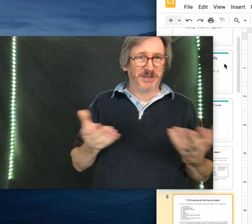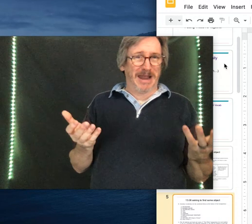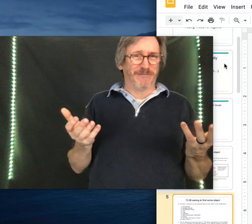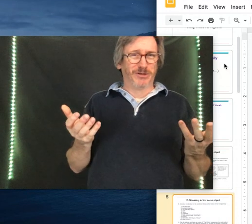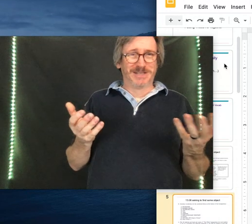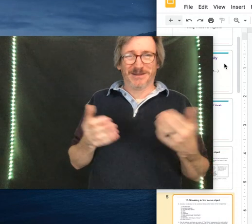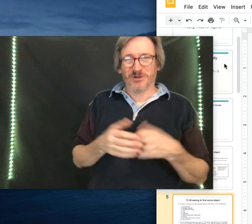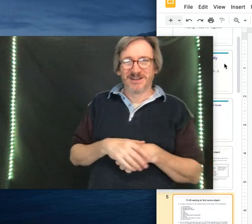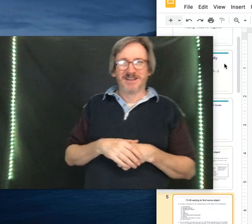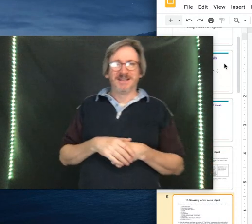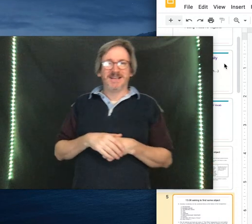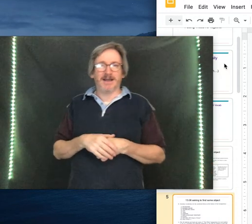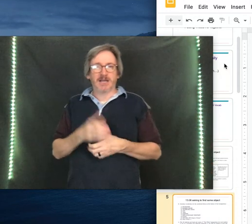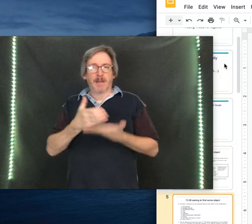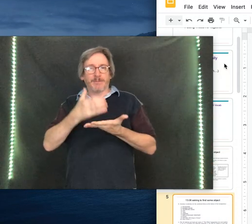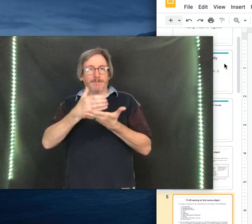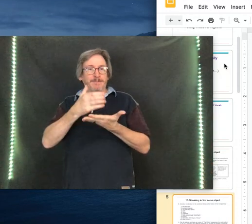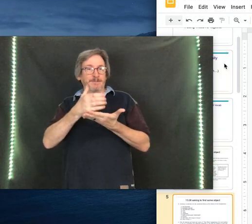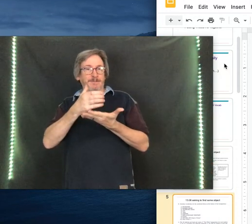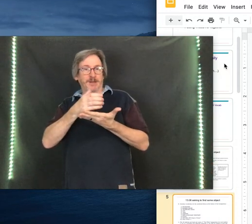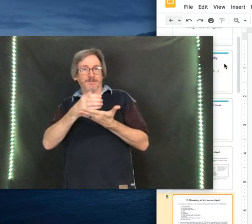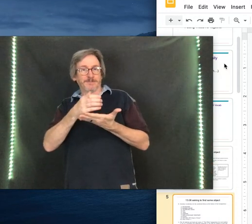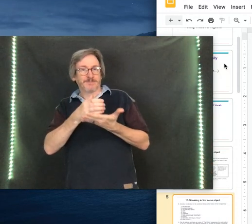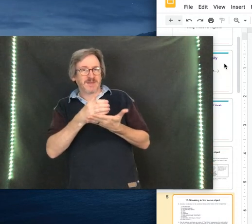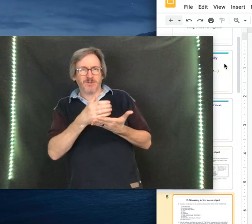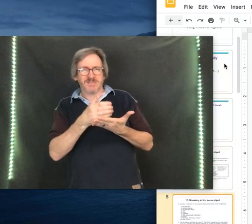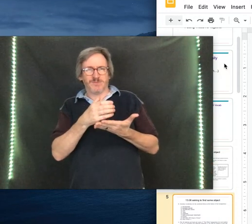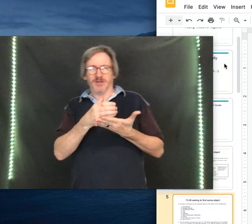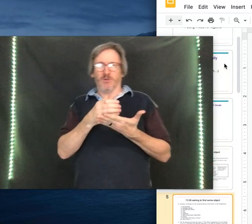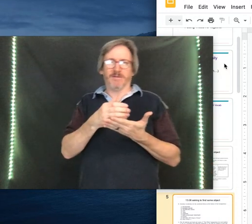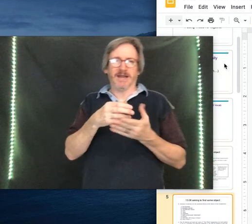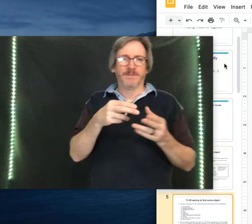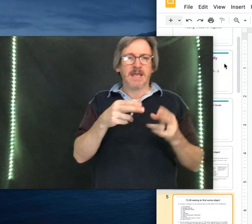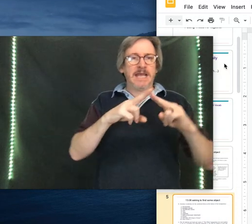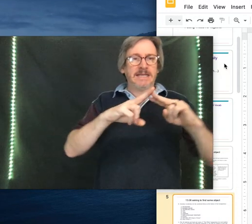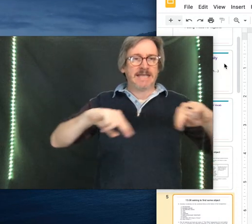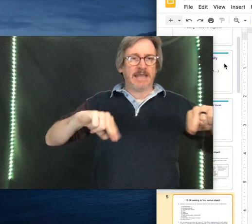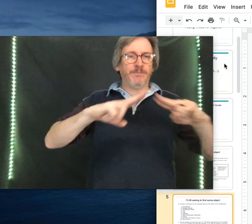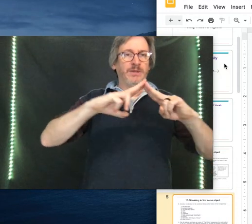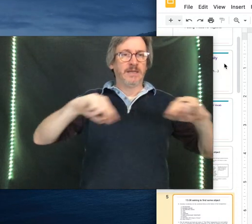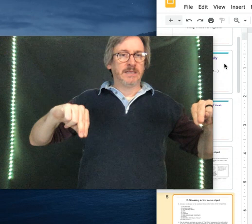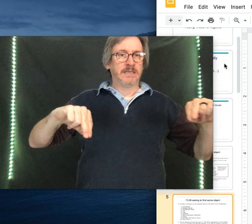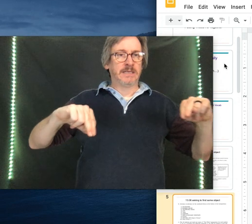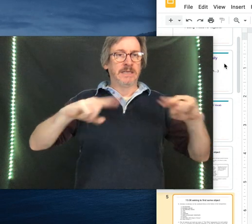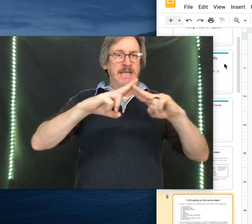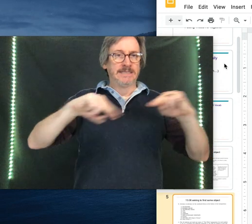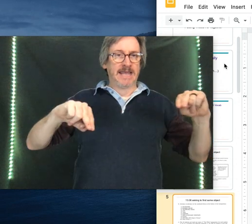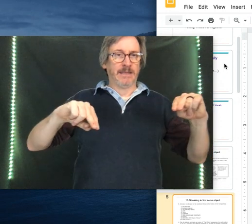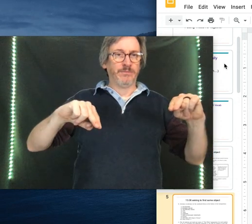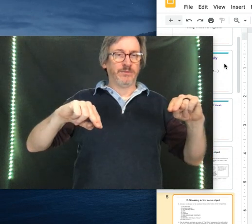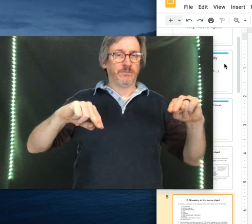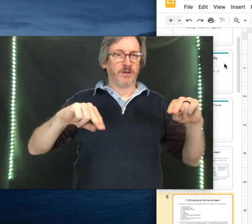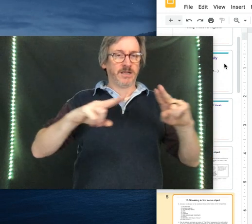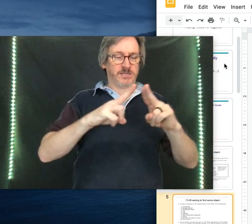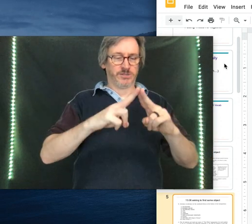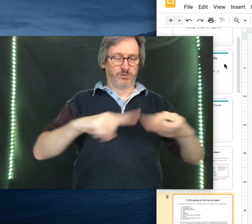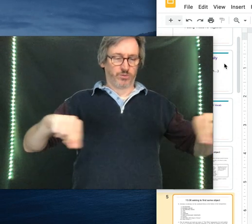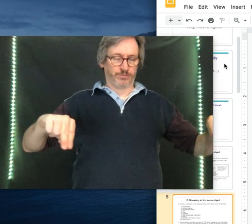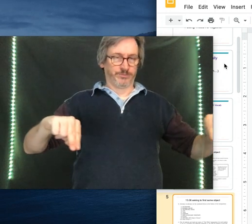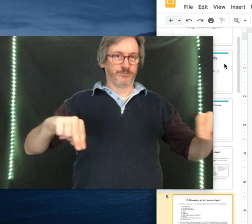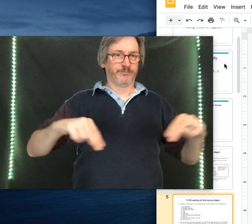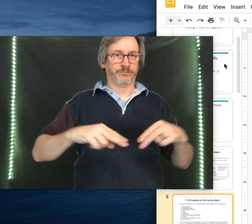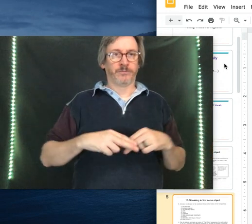Do we even have those anymore? Cup, right? Most of these we know already. Tape, right? Because